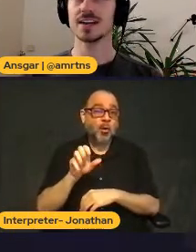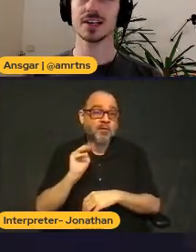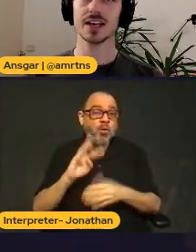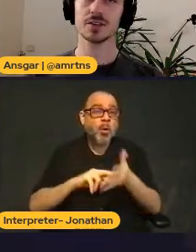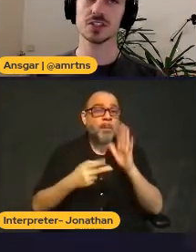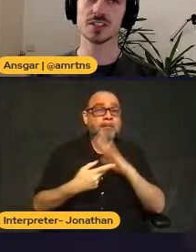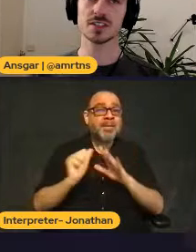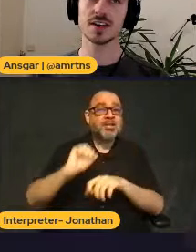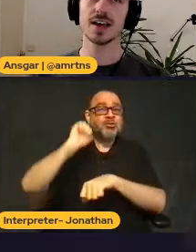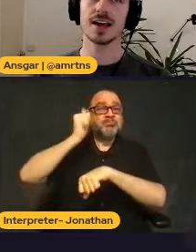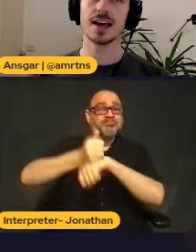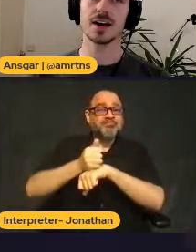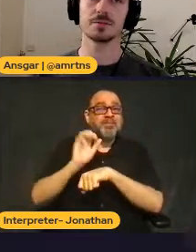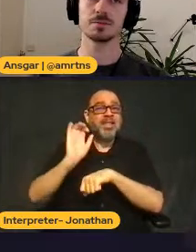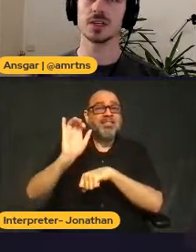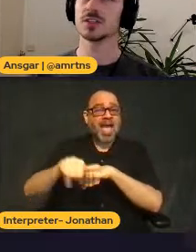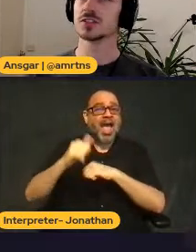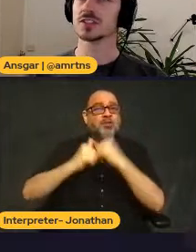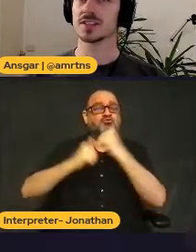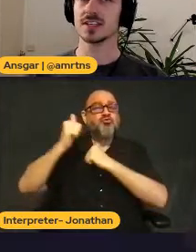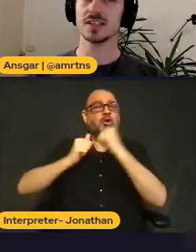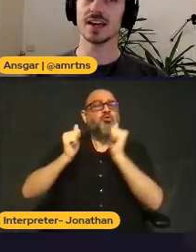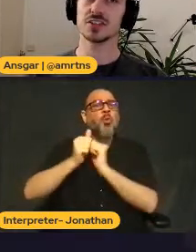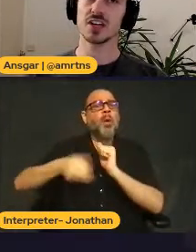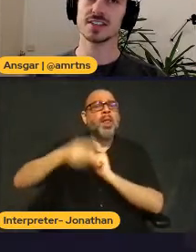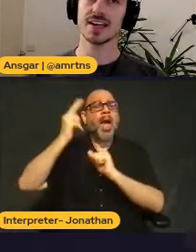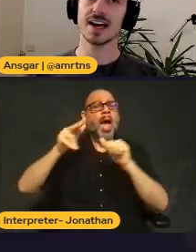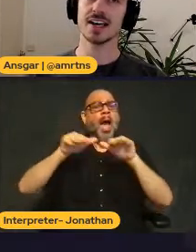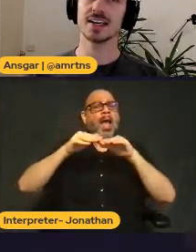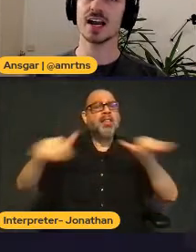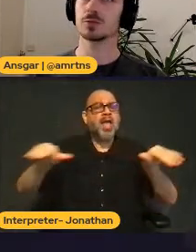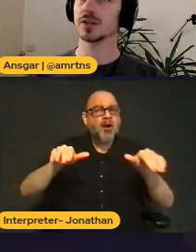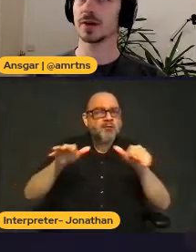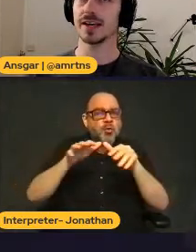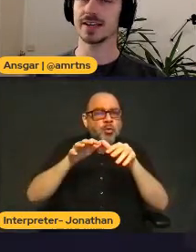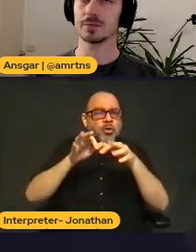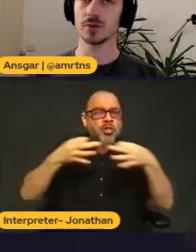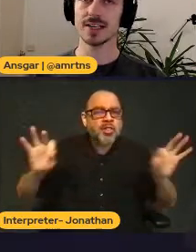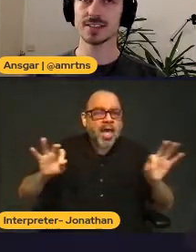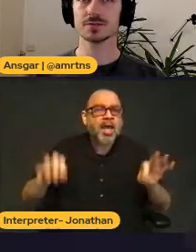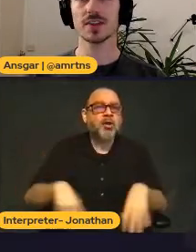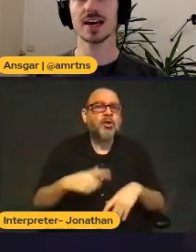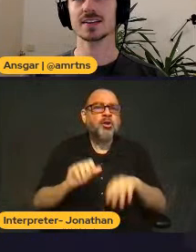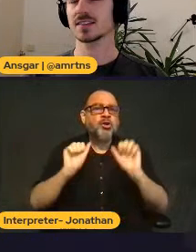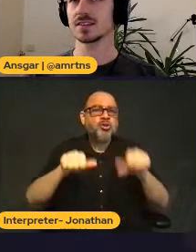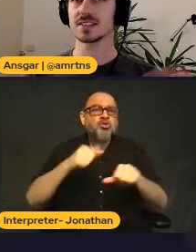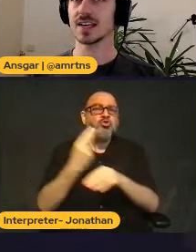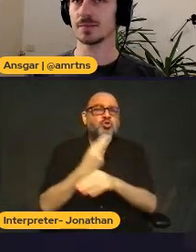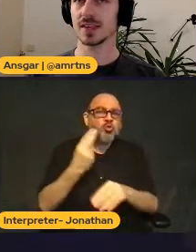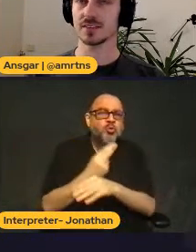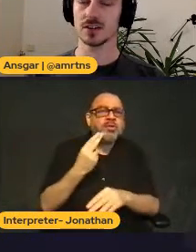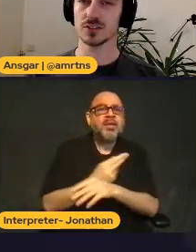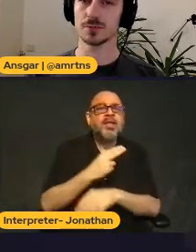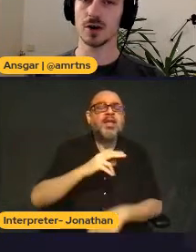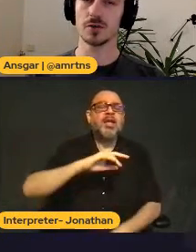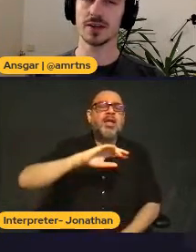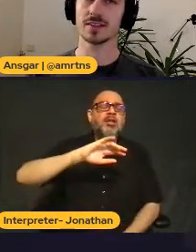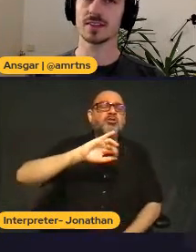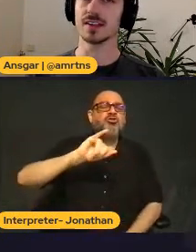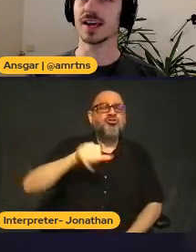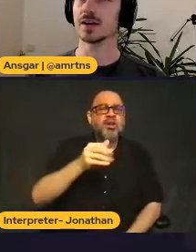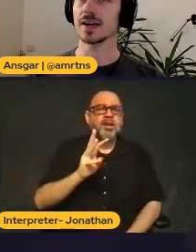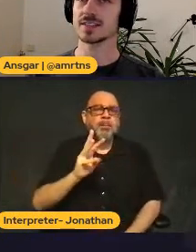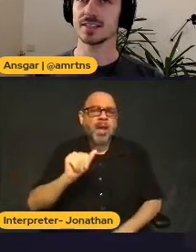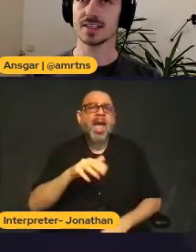in high-level languages. It uses the JSII library by AWS for that, the same that is also